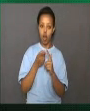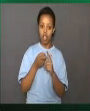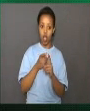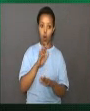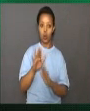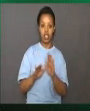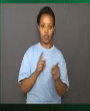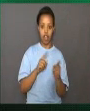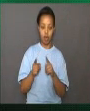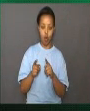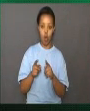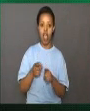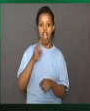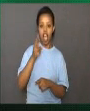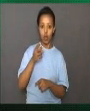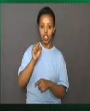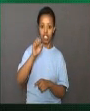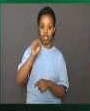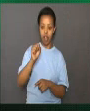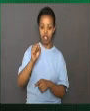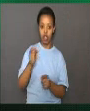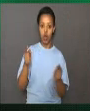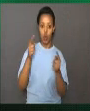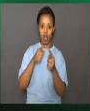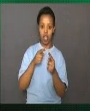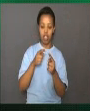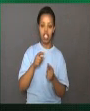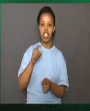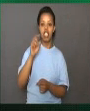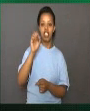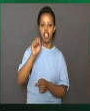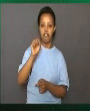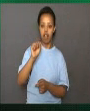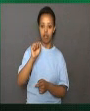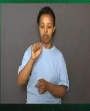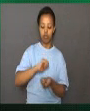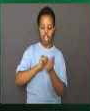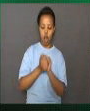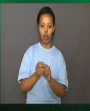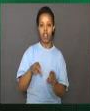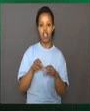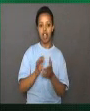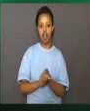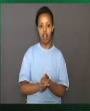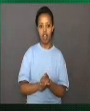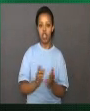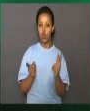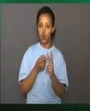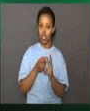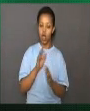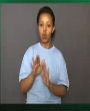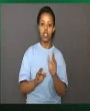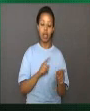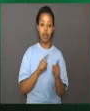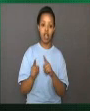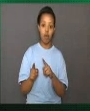hydrogen sulfide is oxidized to release sulfur. The third step